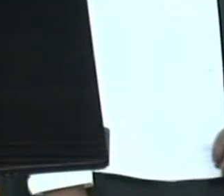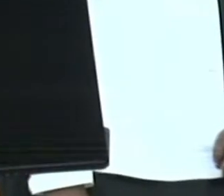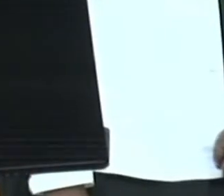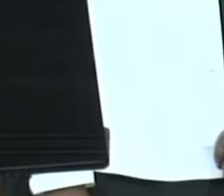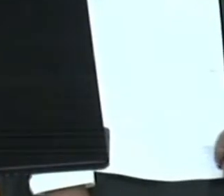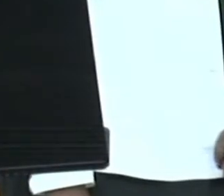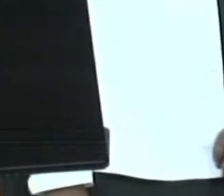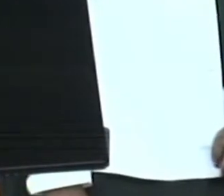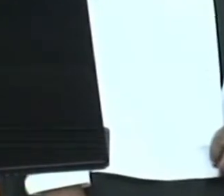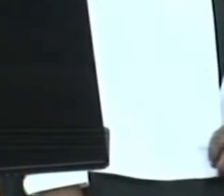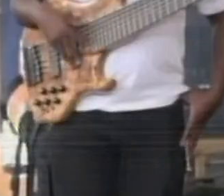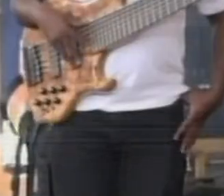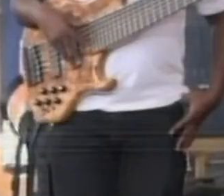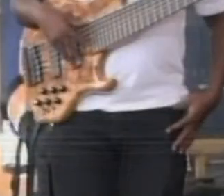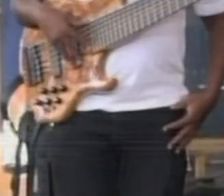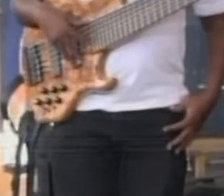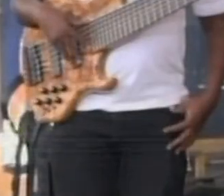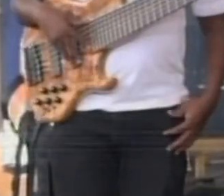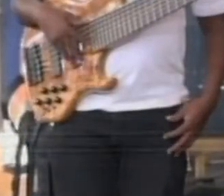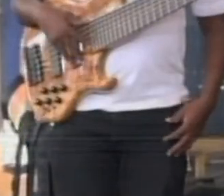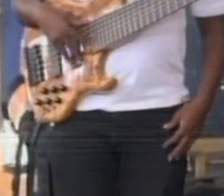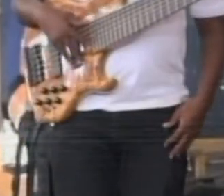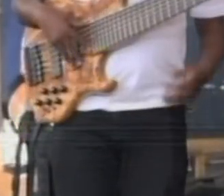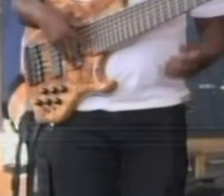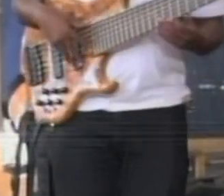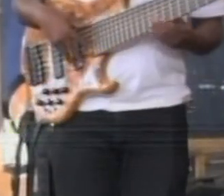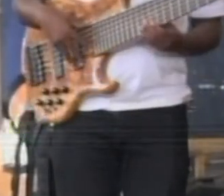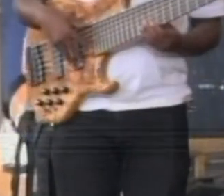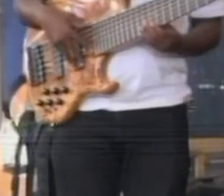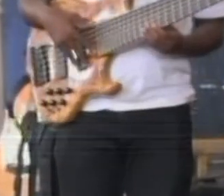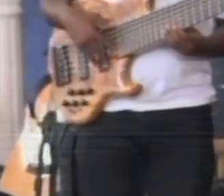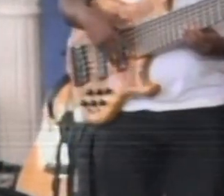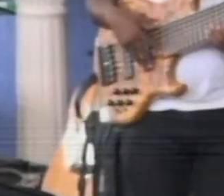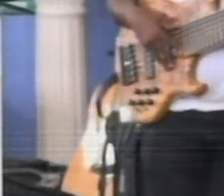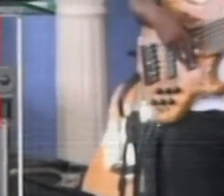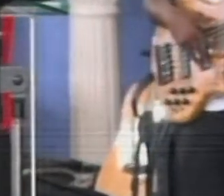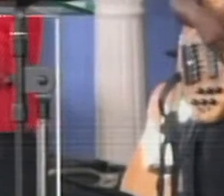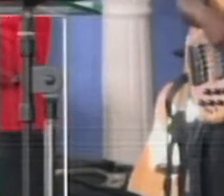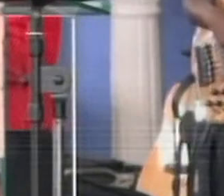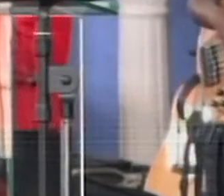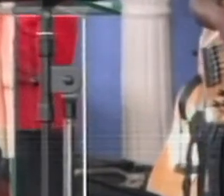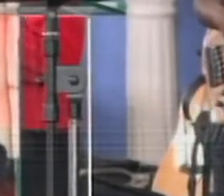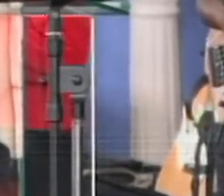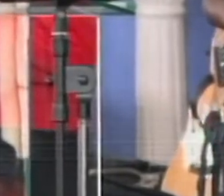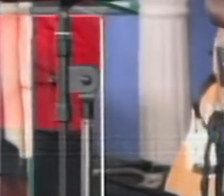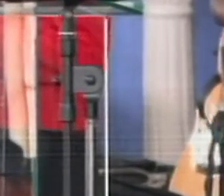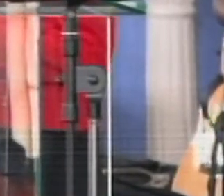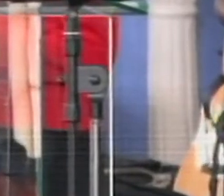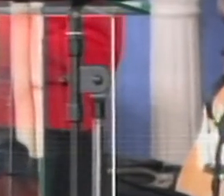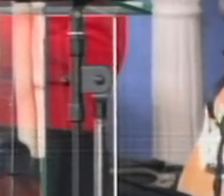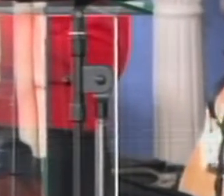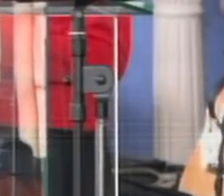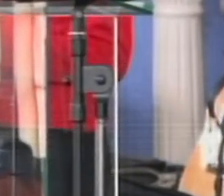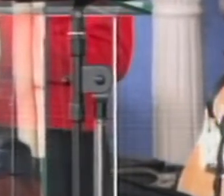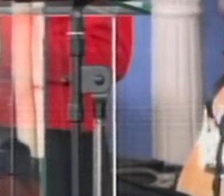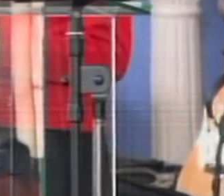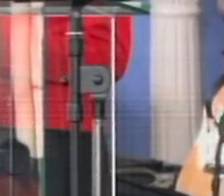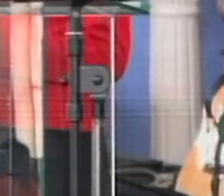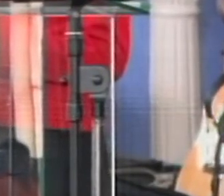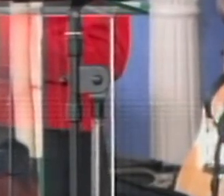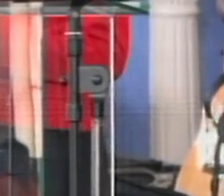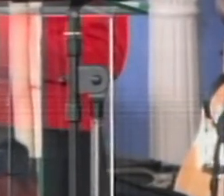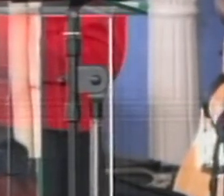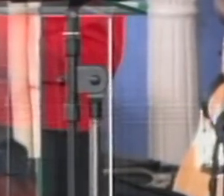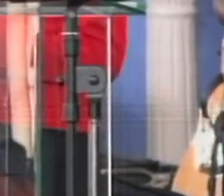Him for taking us through a week with its challenges, with its blessings, but bringing us together to worship Him and